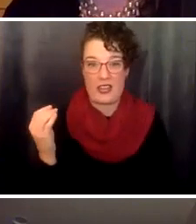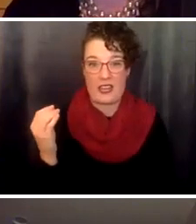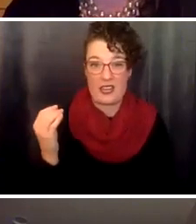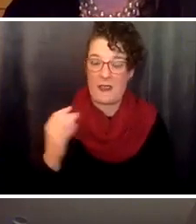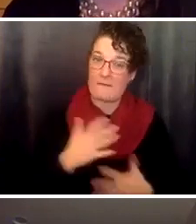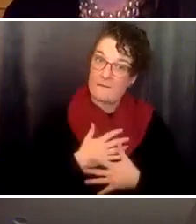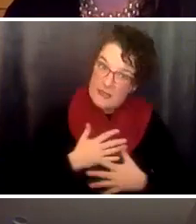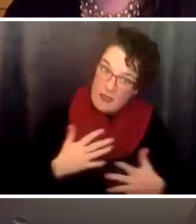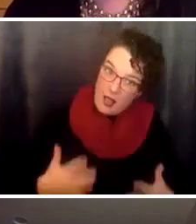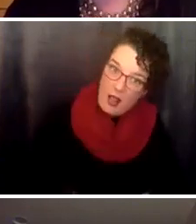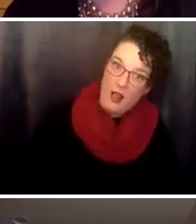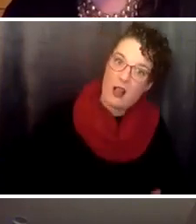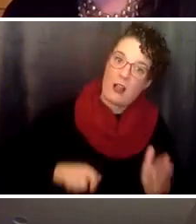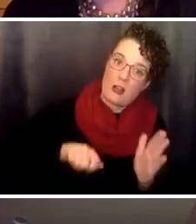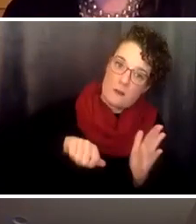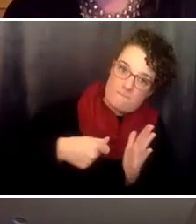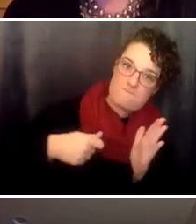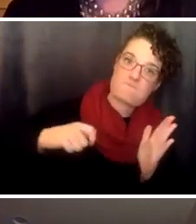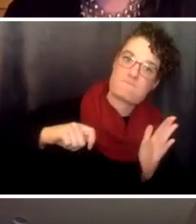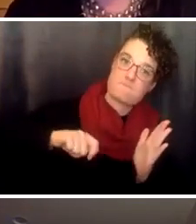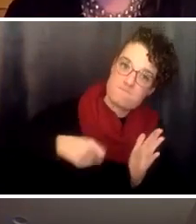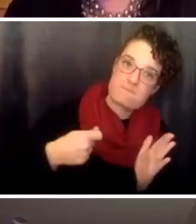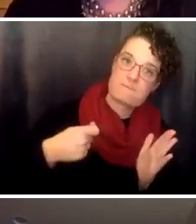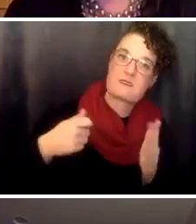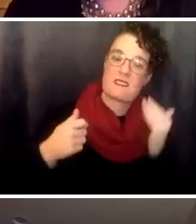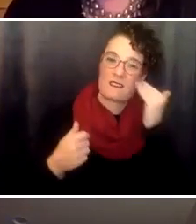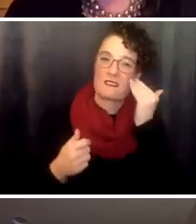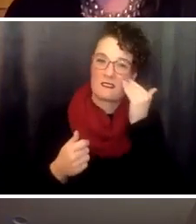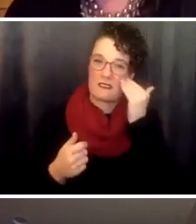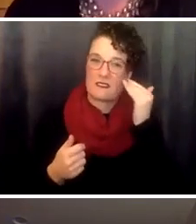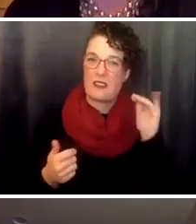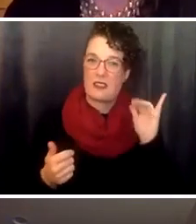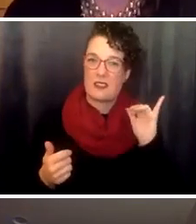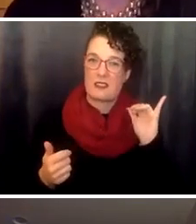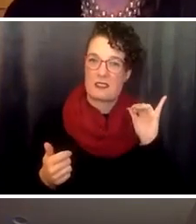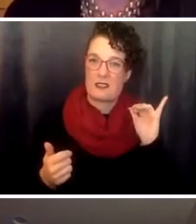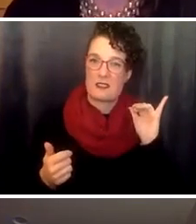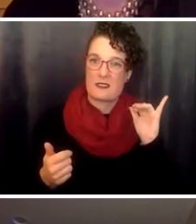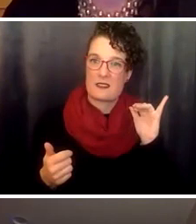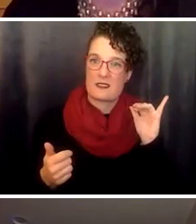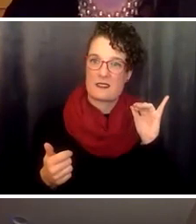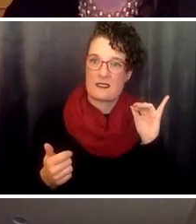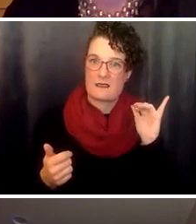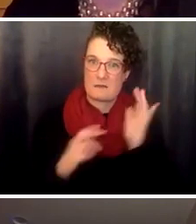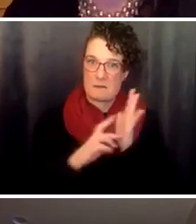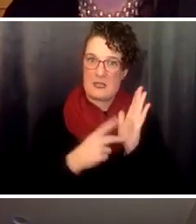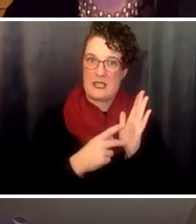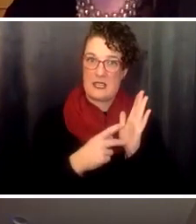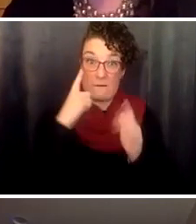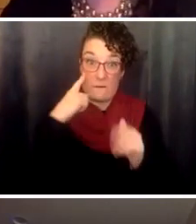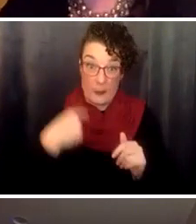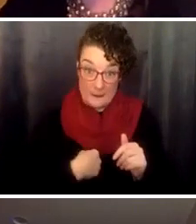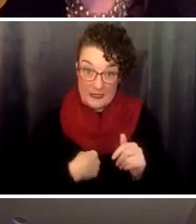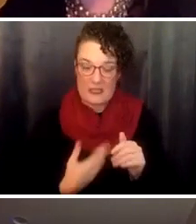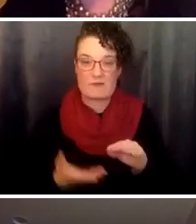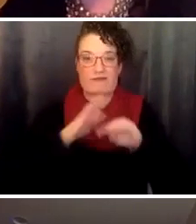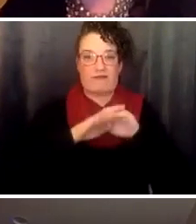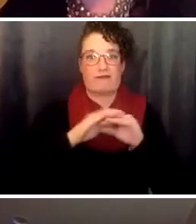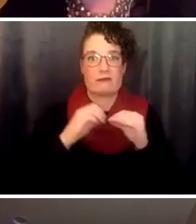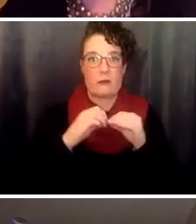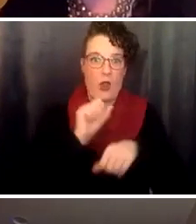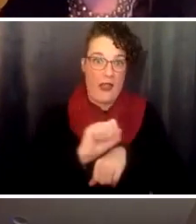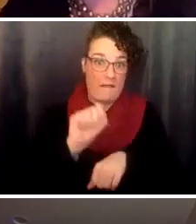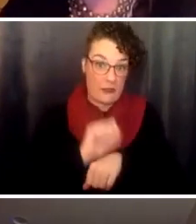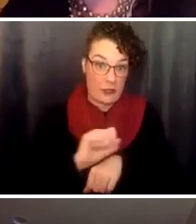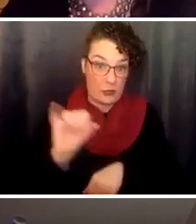physical too, which is something that like is, like takes extra effort for me as well. So in